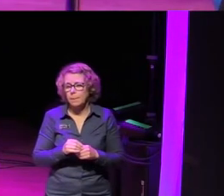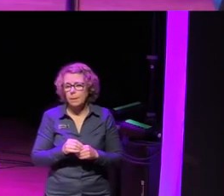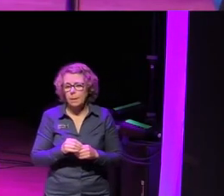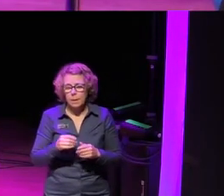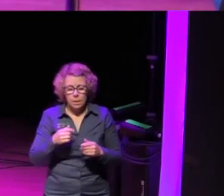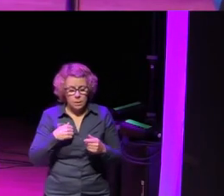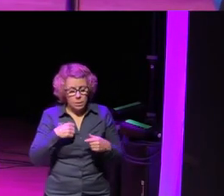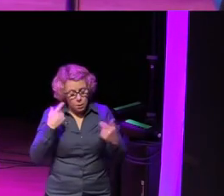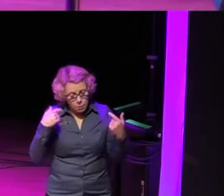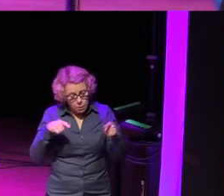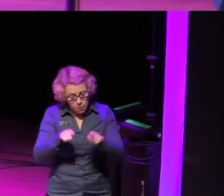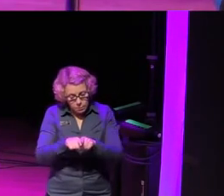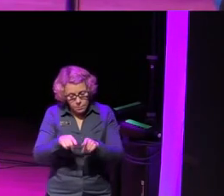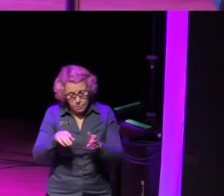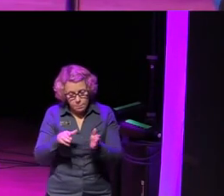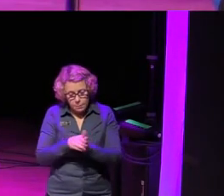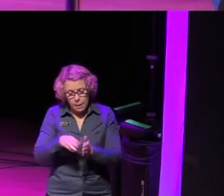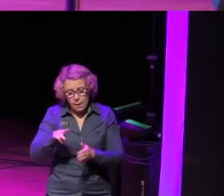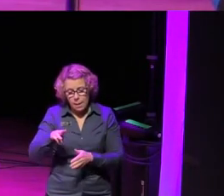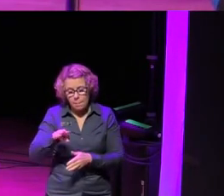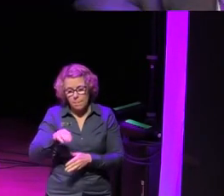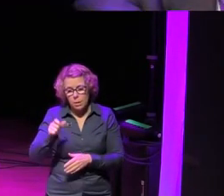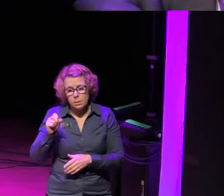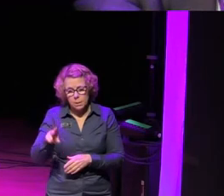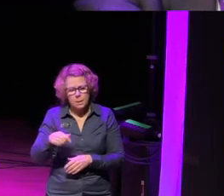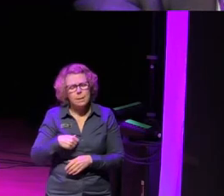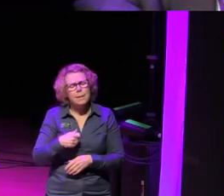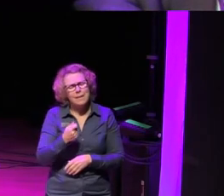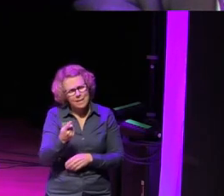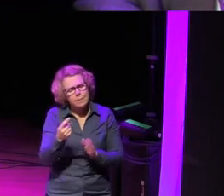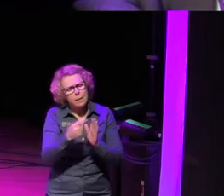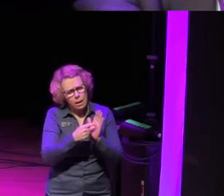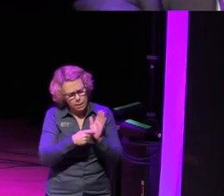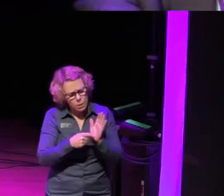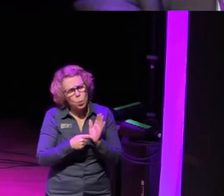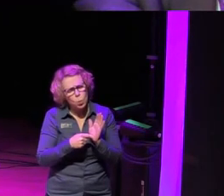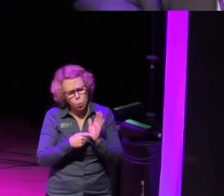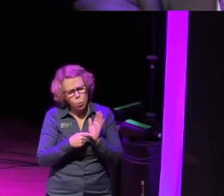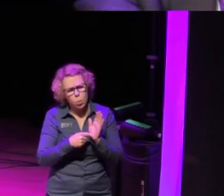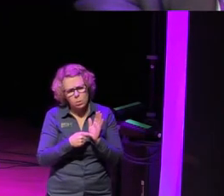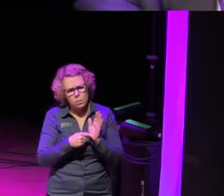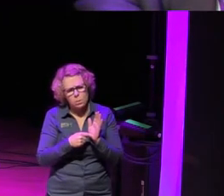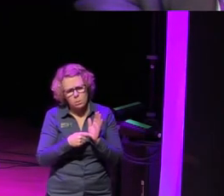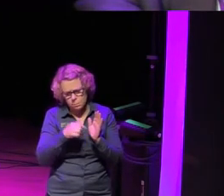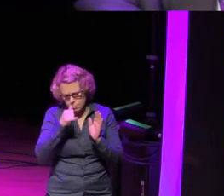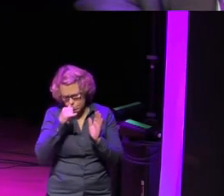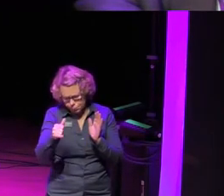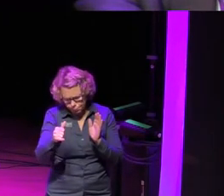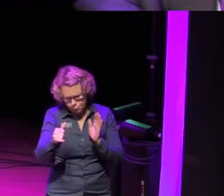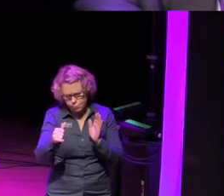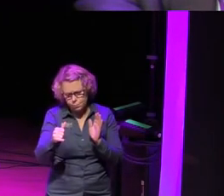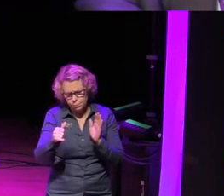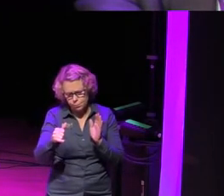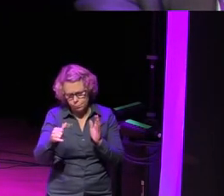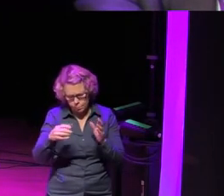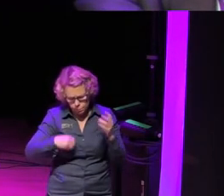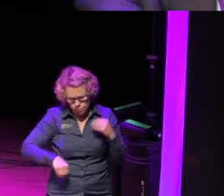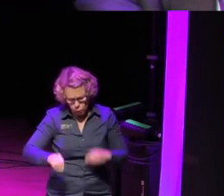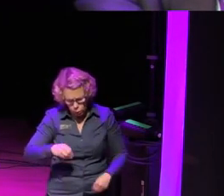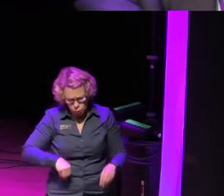Martin that some regulations are better removed to reduce